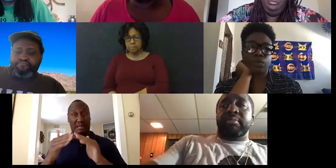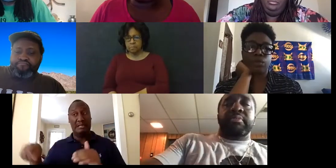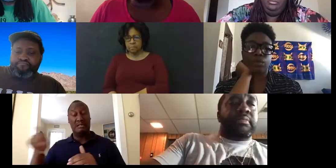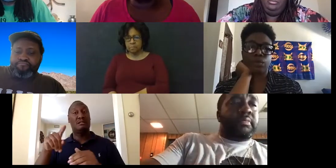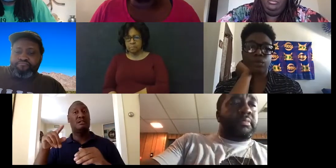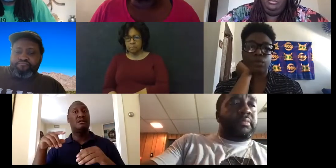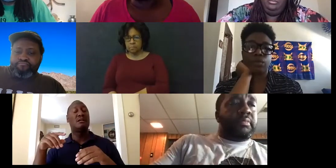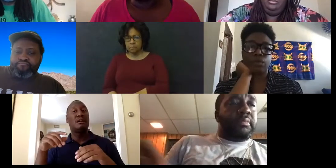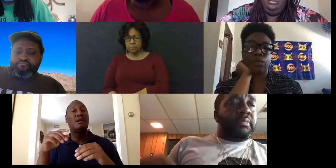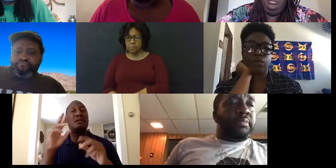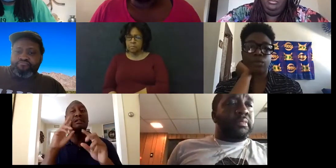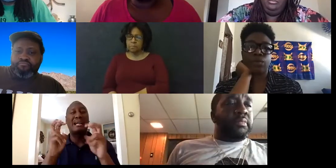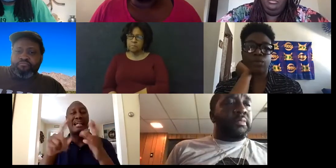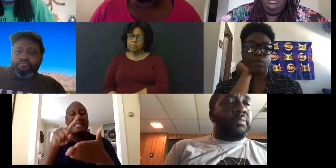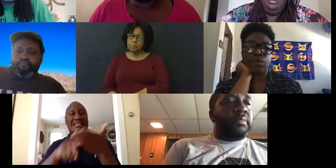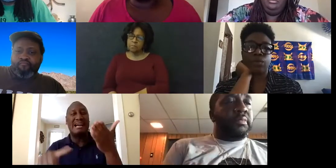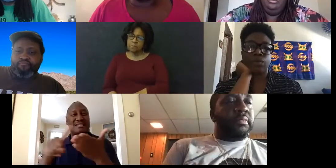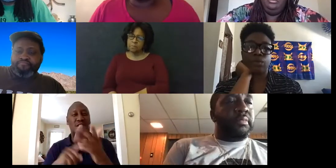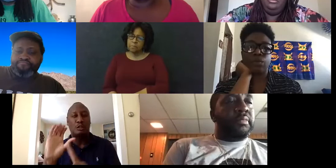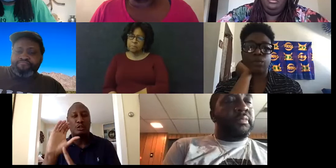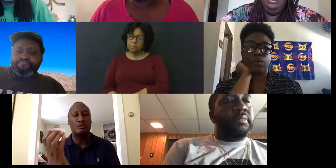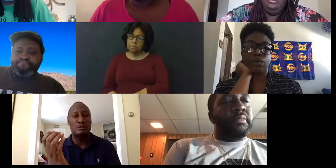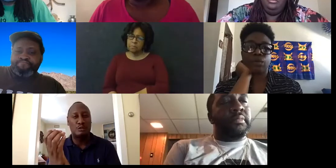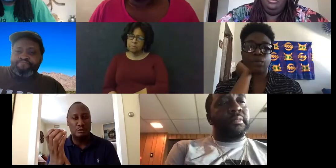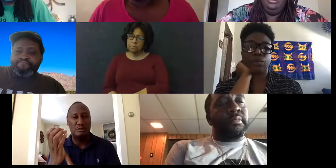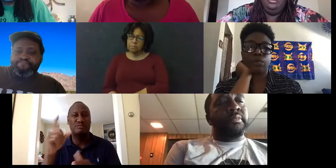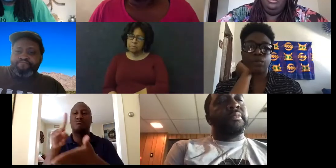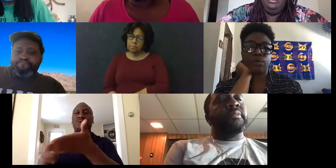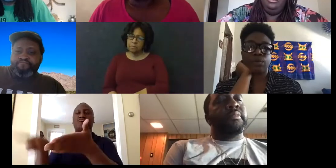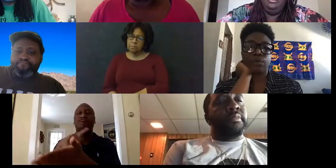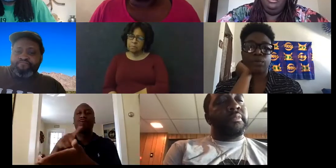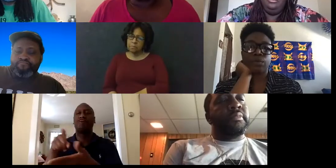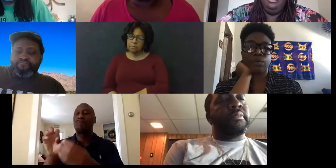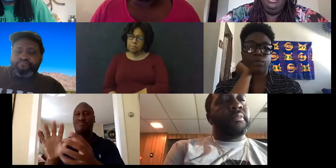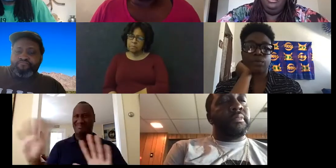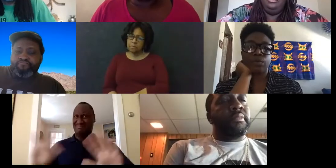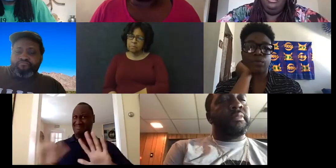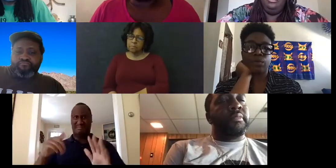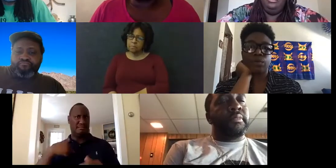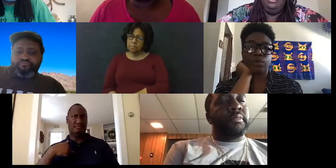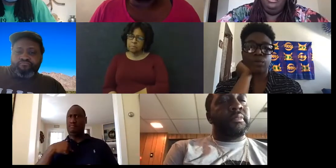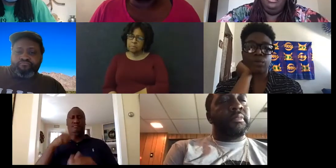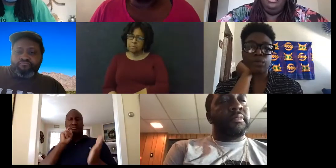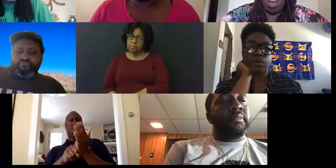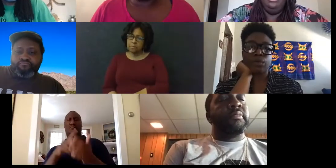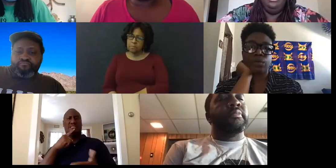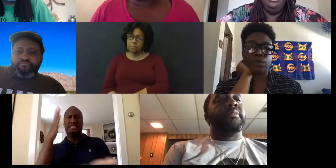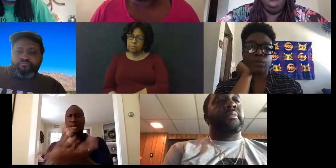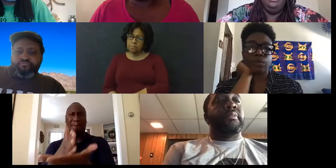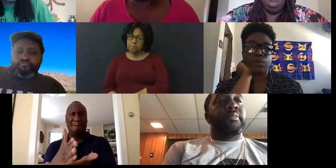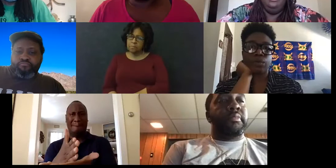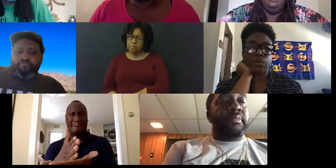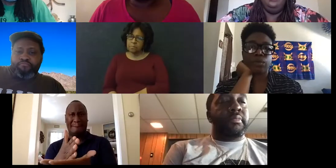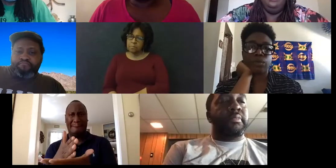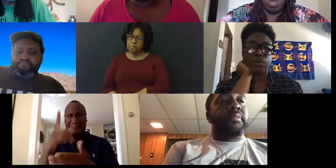have been happening. And in the community, it's almost like you're canceling our culture. And you can't do